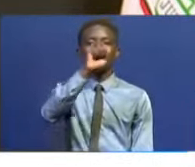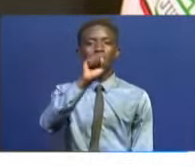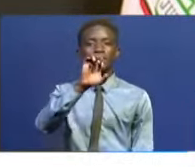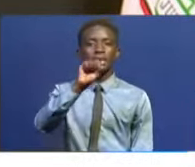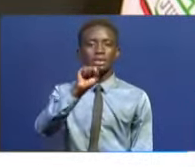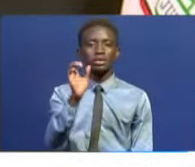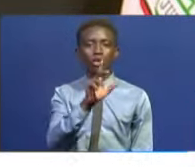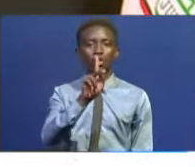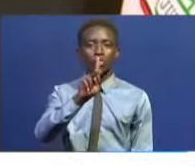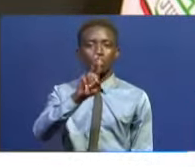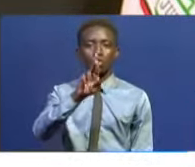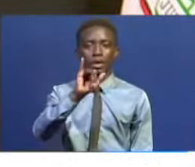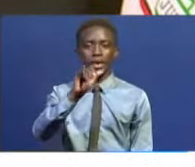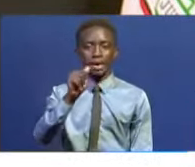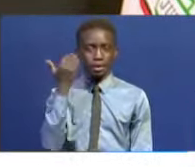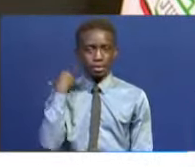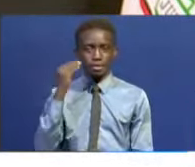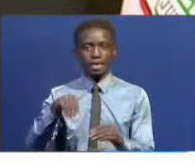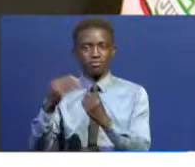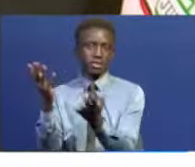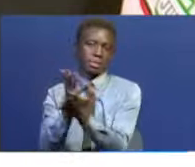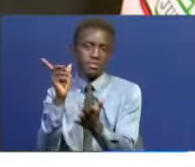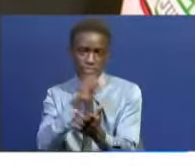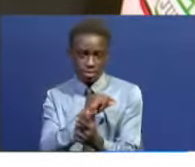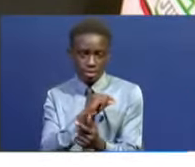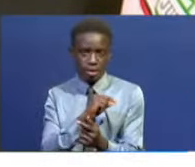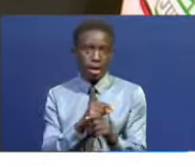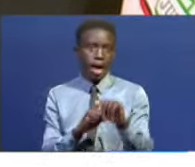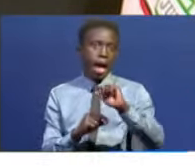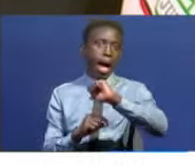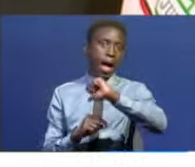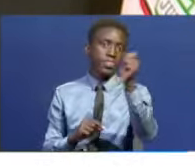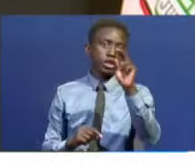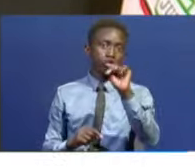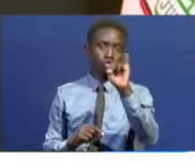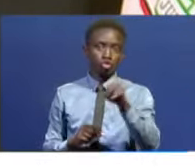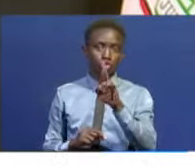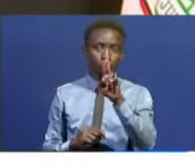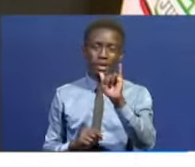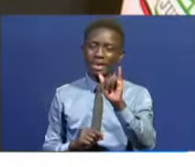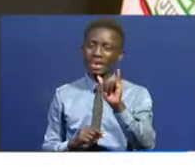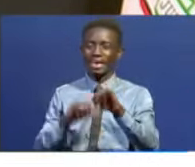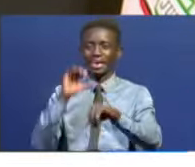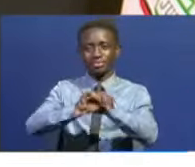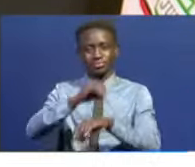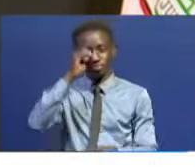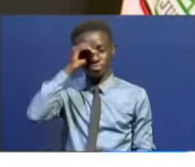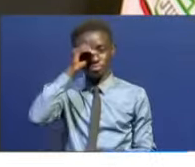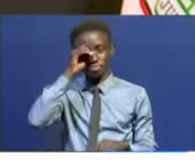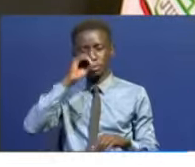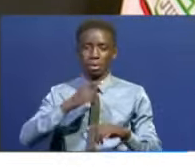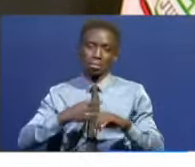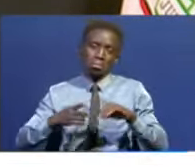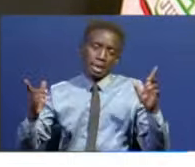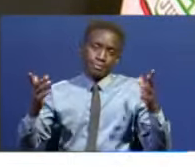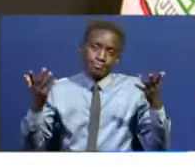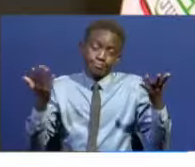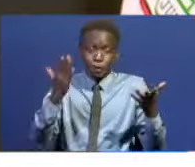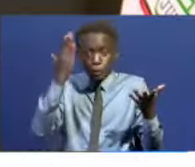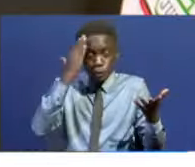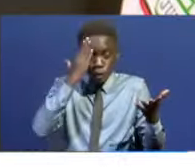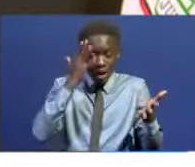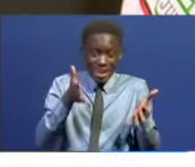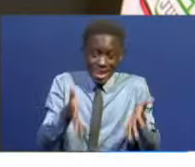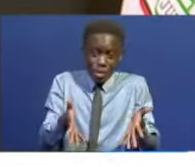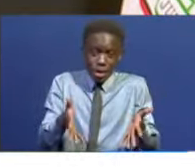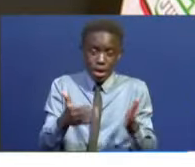The Service Party of Mwangi Kiunjuri got nothing. You know? So, unajua sasa, ile